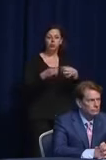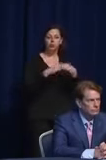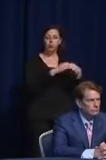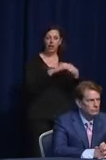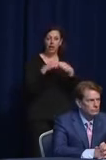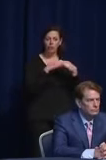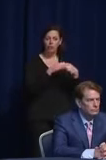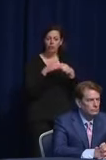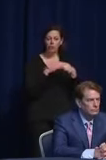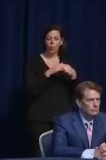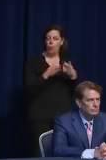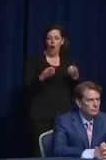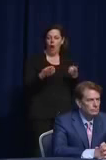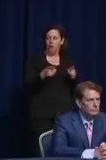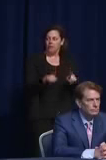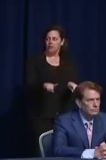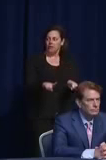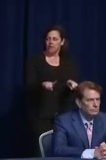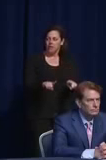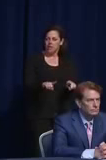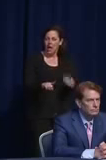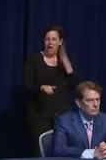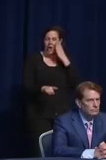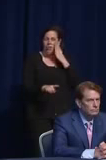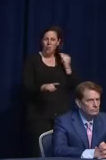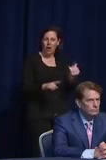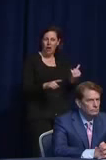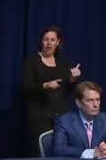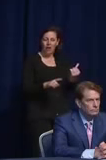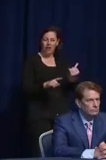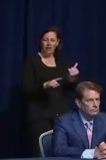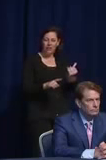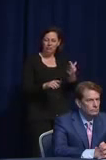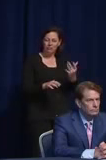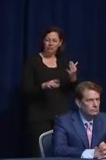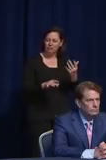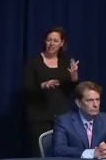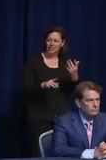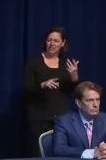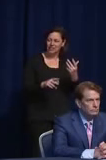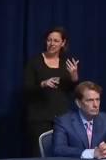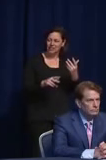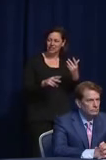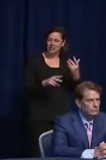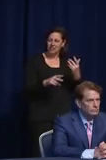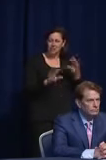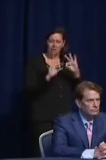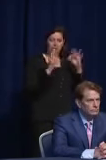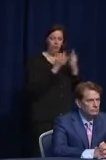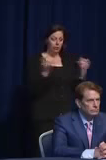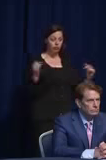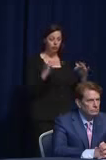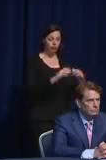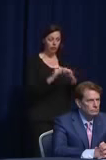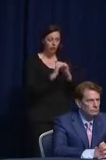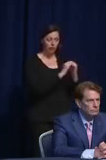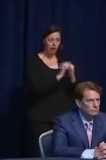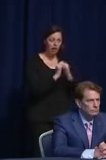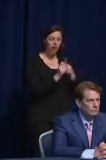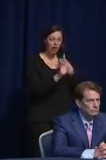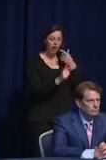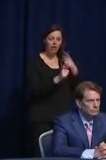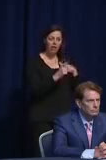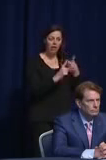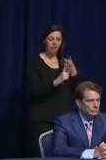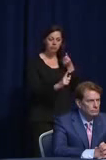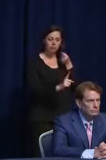in this case so many people became so critical. I think the story that you referenced, Governor,